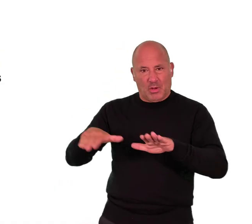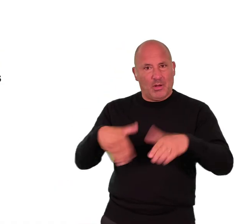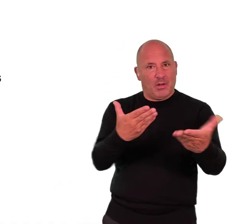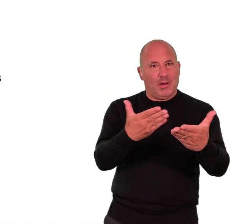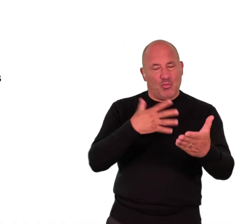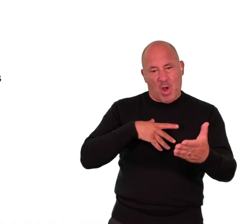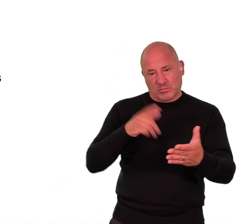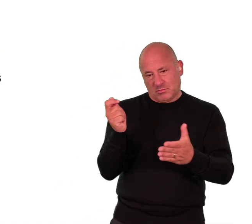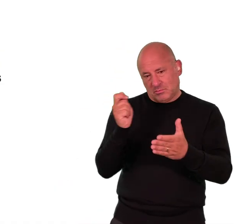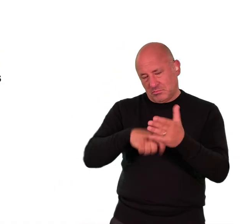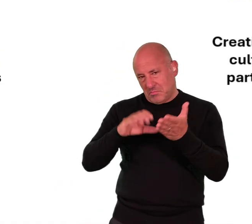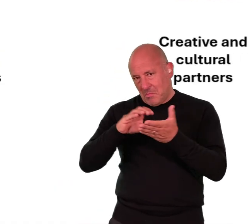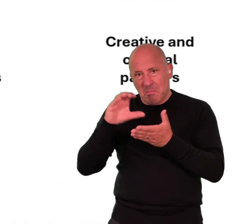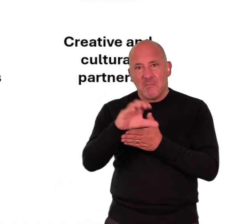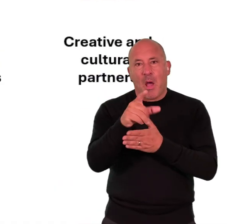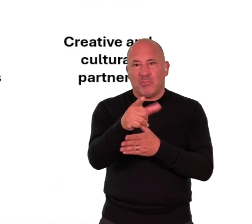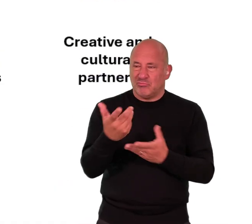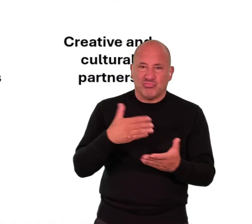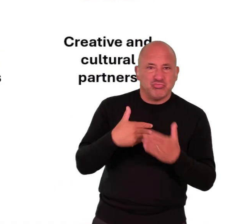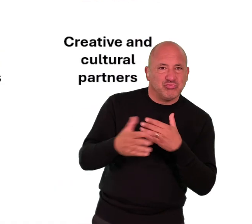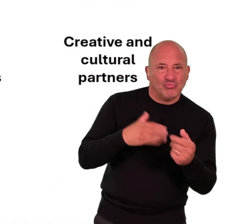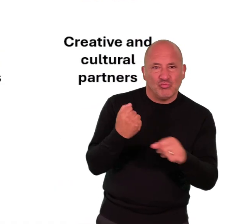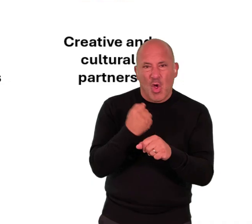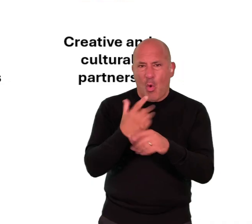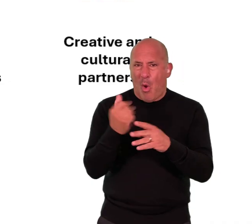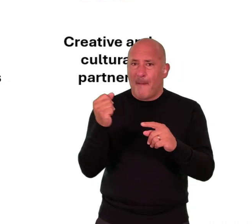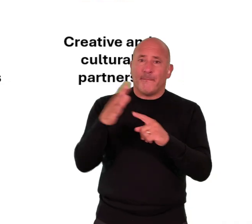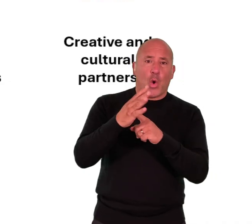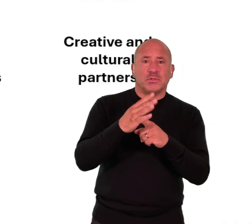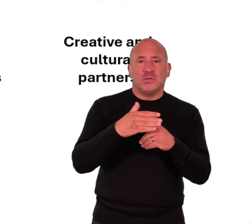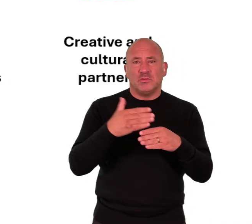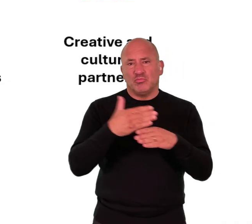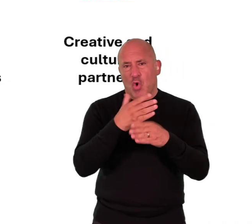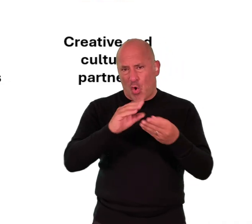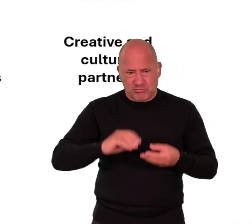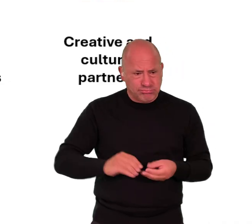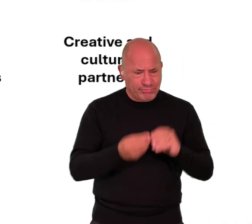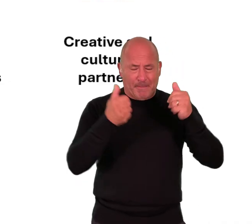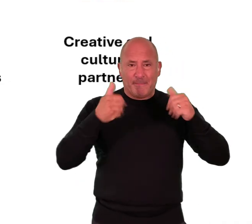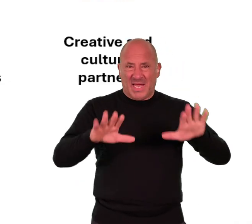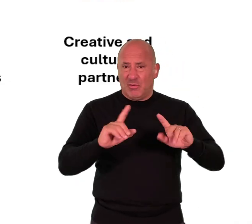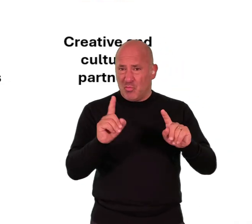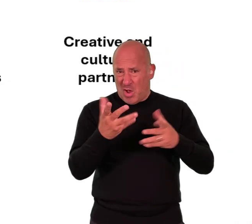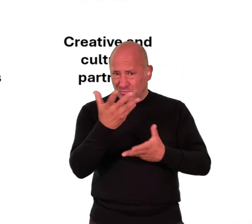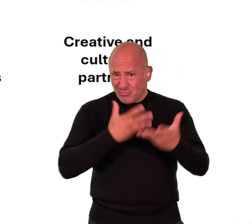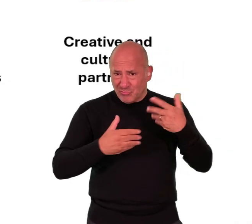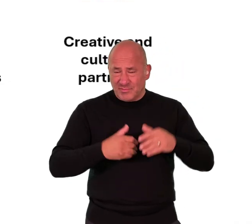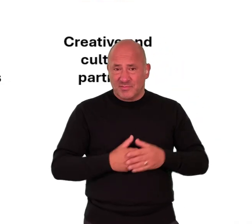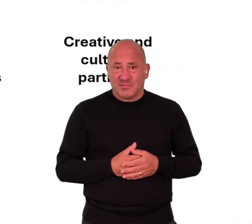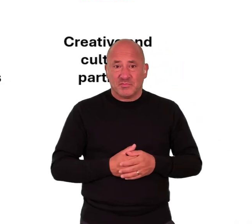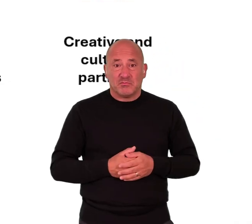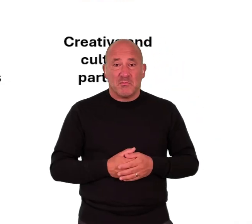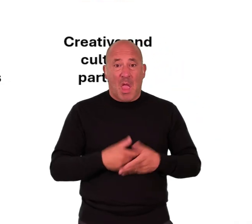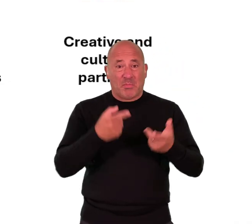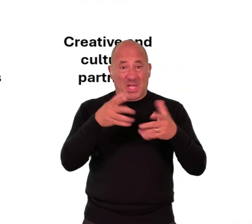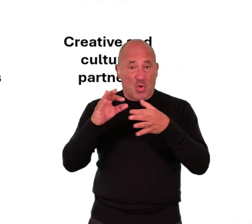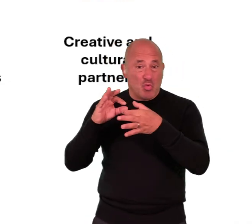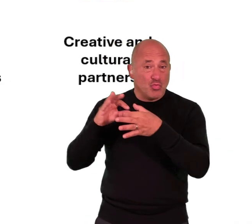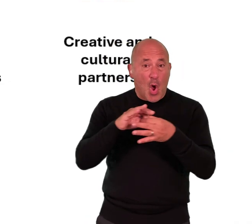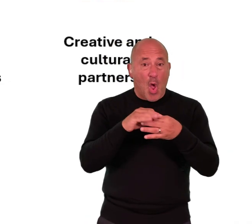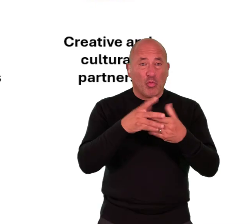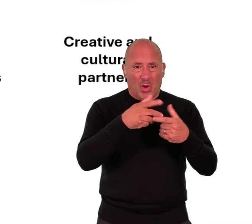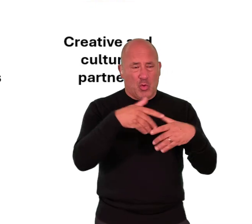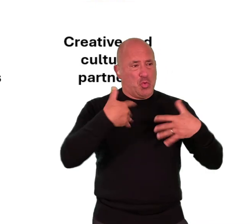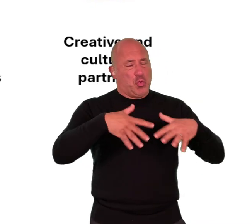If you've worked with any established creative or cultural partners. Or any other information that's relevant to your